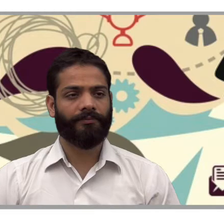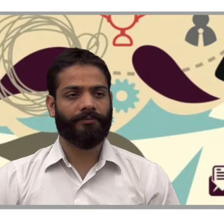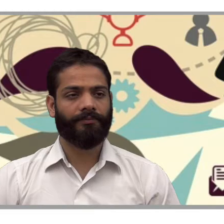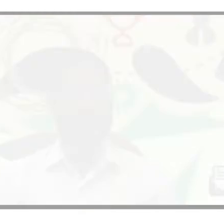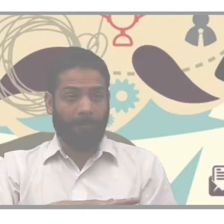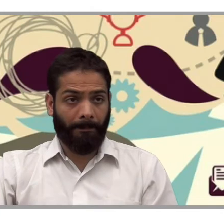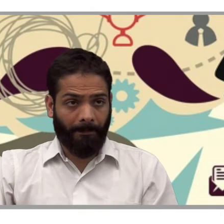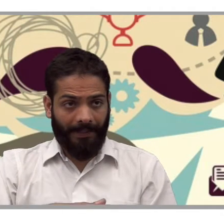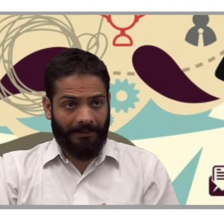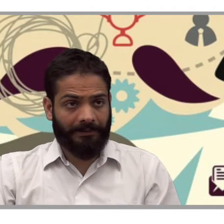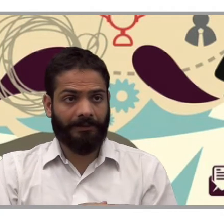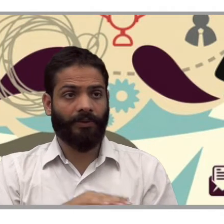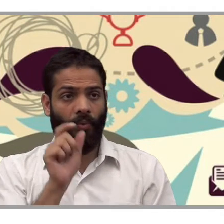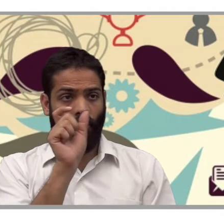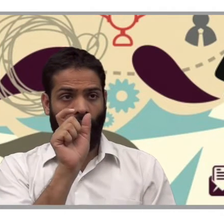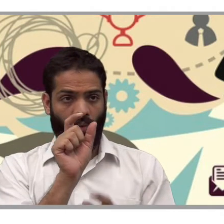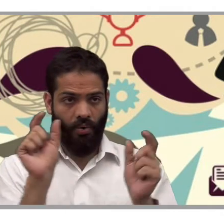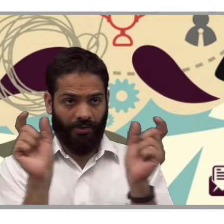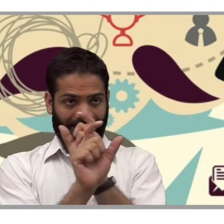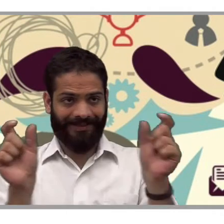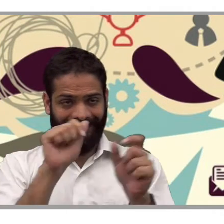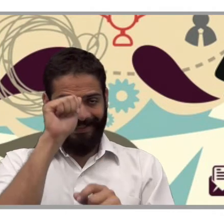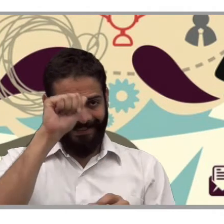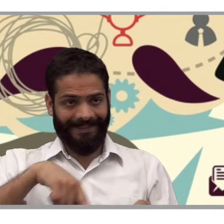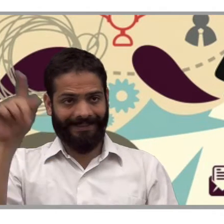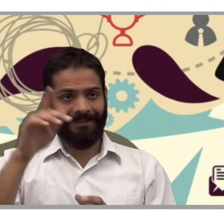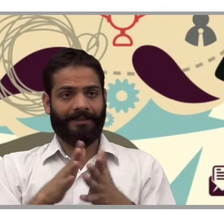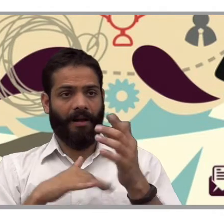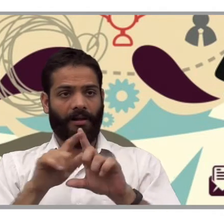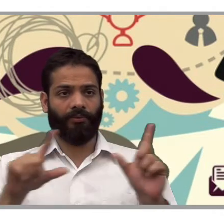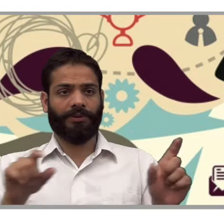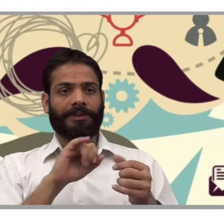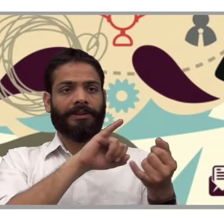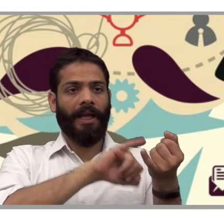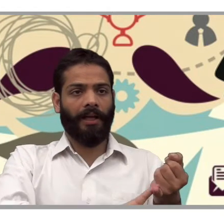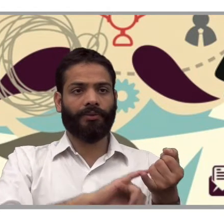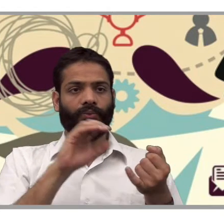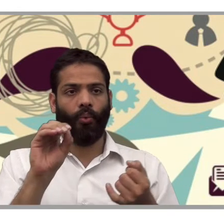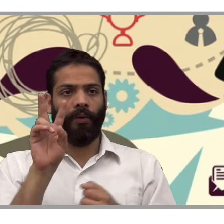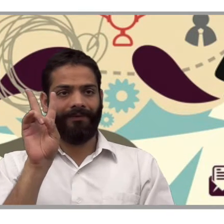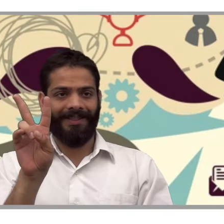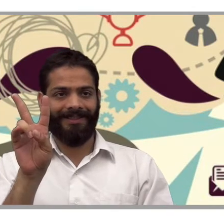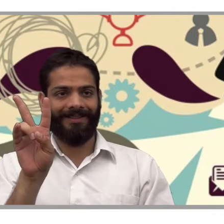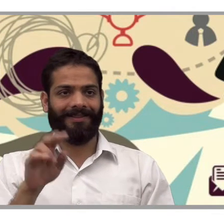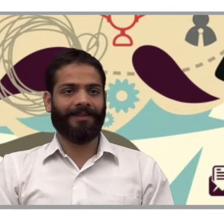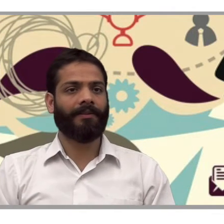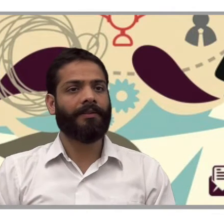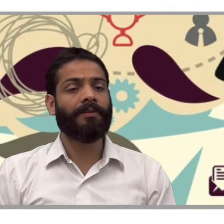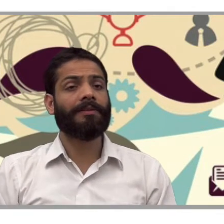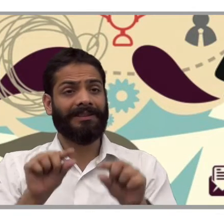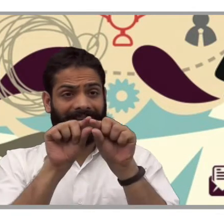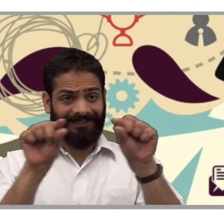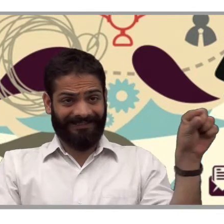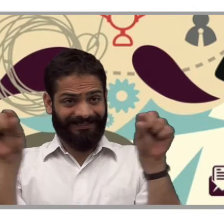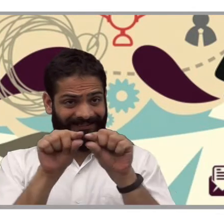subject. The basic word order in Indian Sign Language is SOV, that is